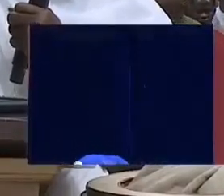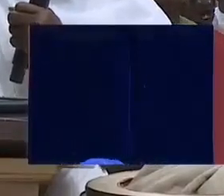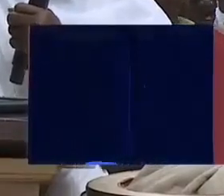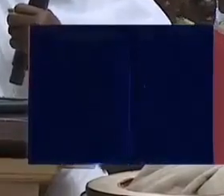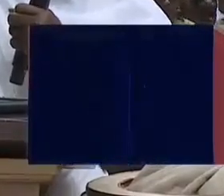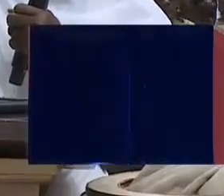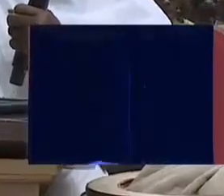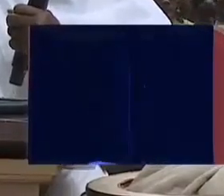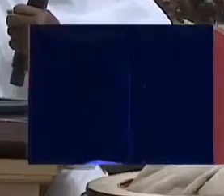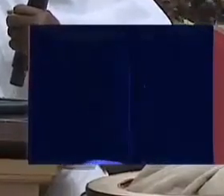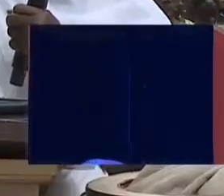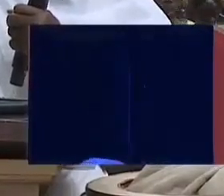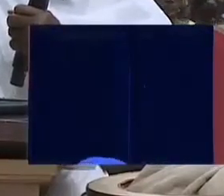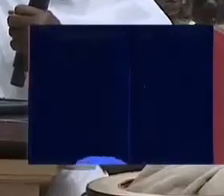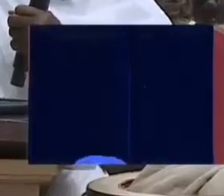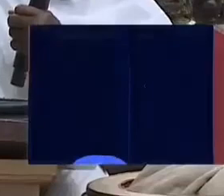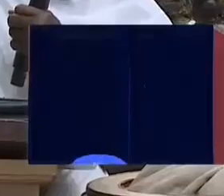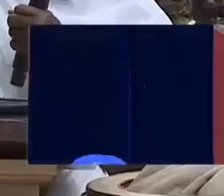be saturated with